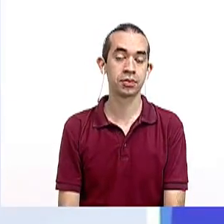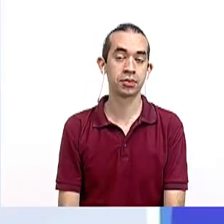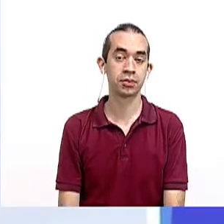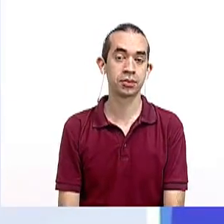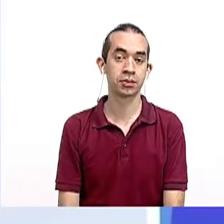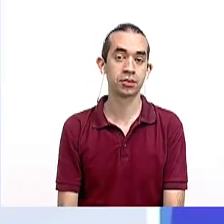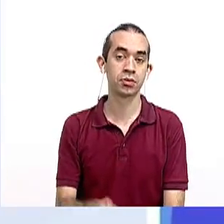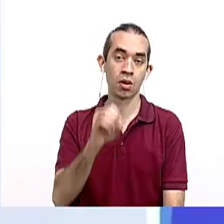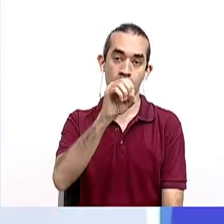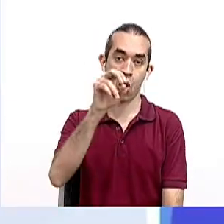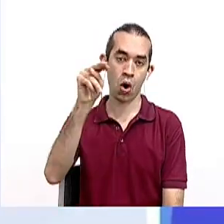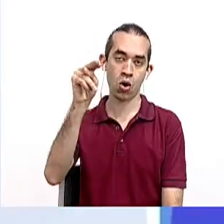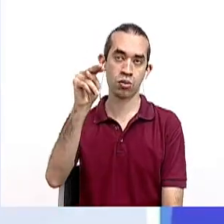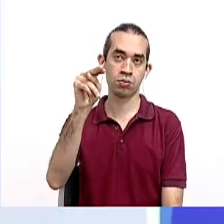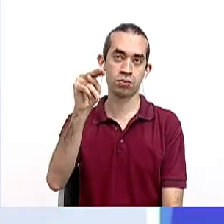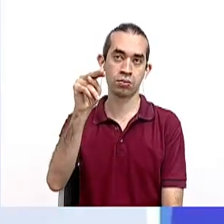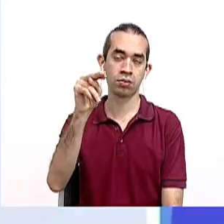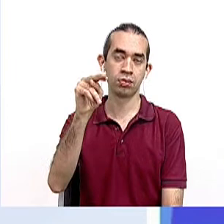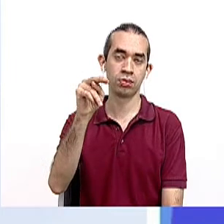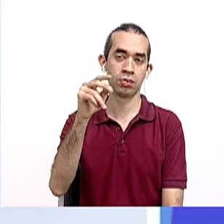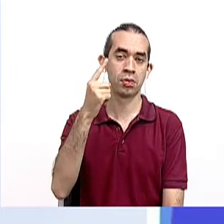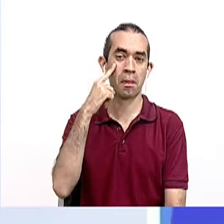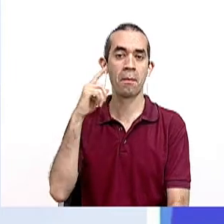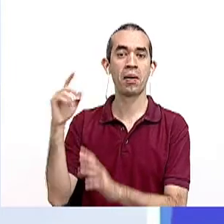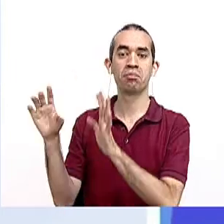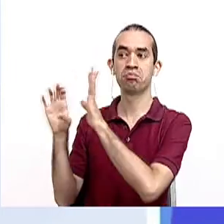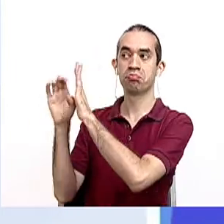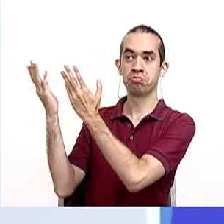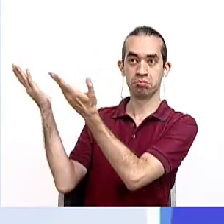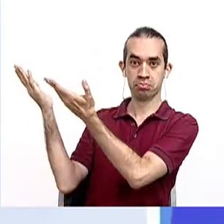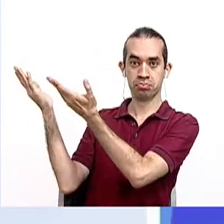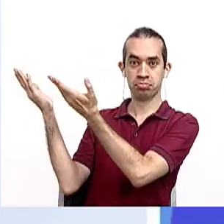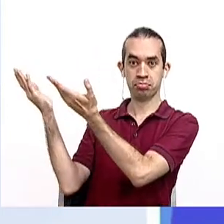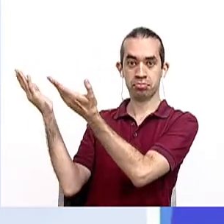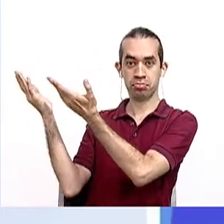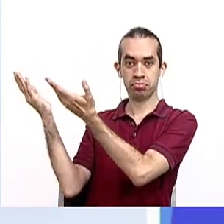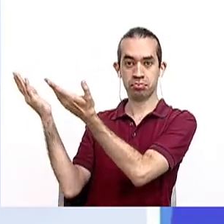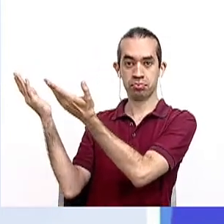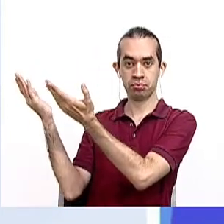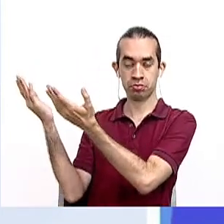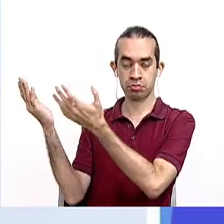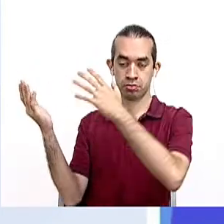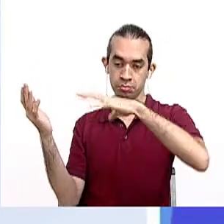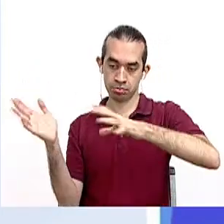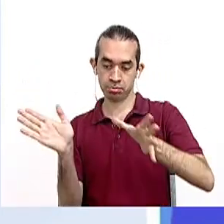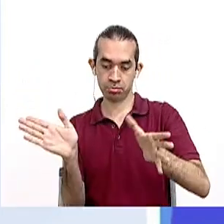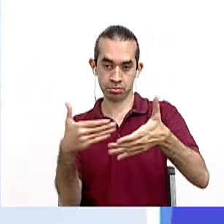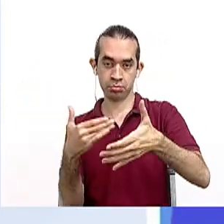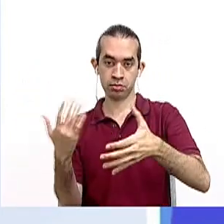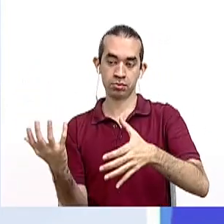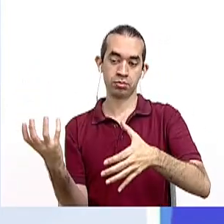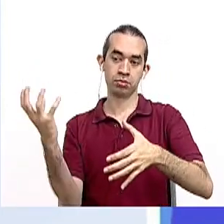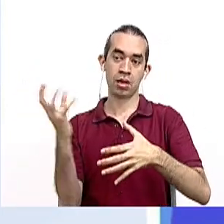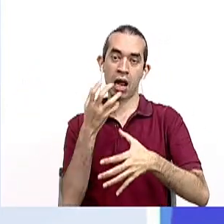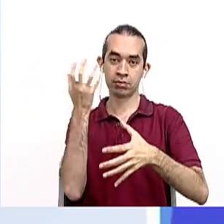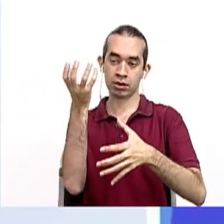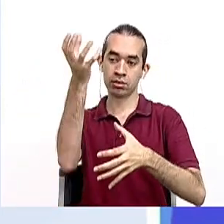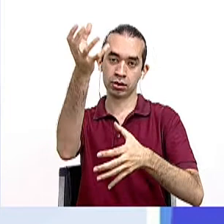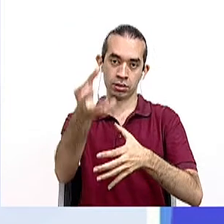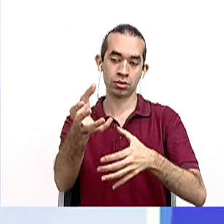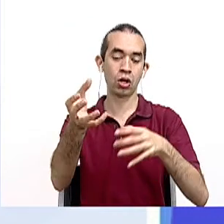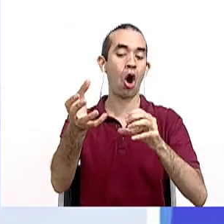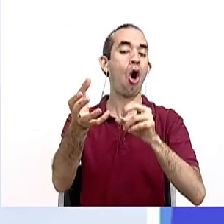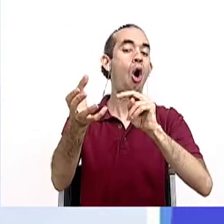Okay, we have on. As you can see, the example has an apple on a box. But we can